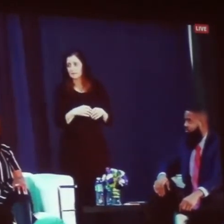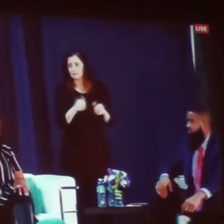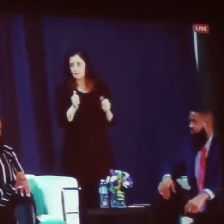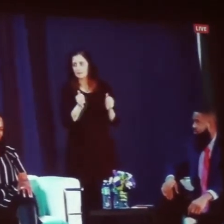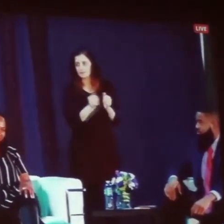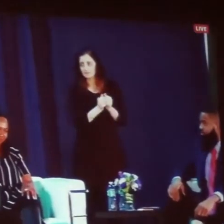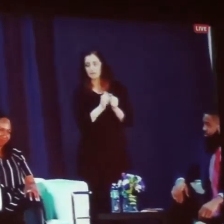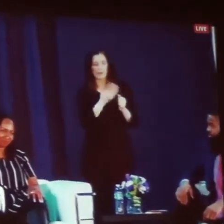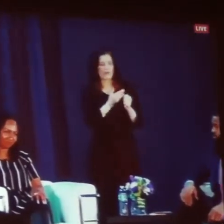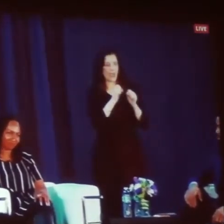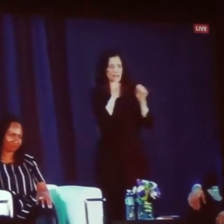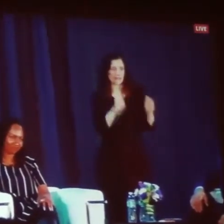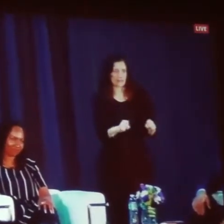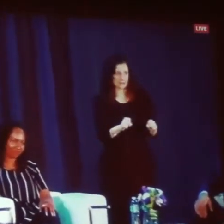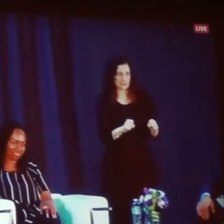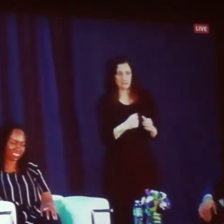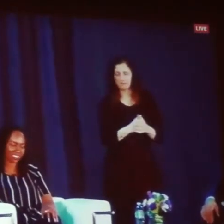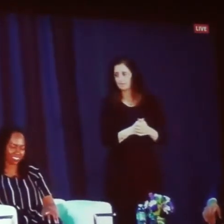with our sister.